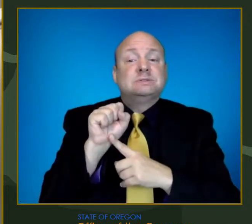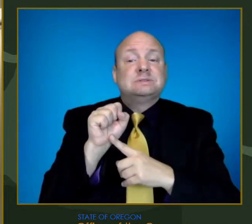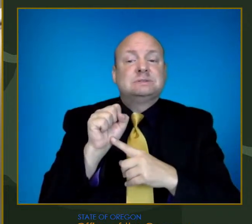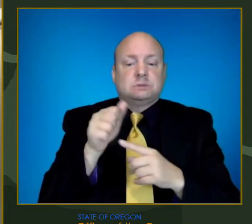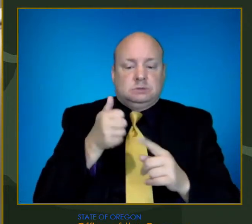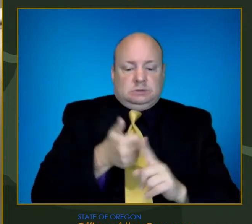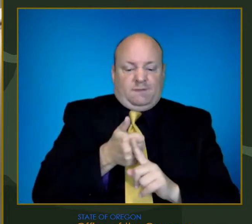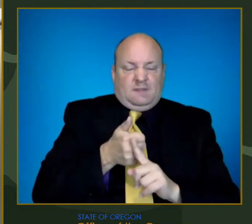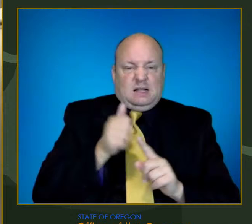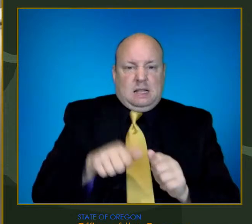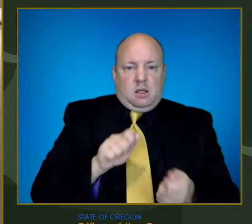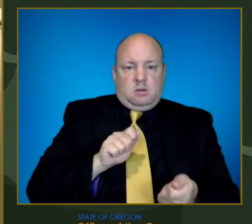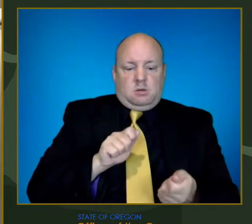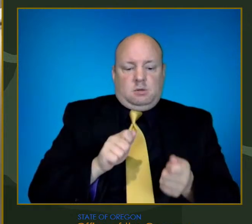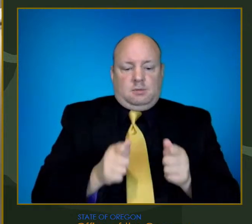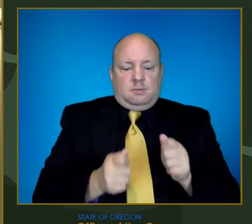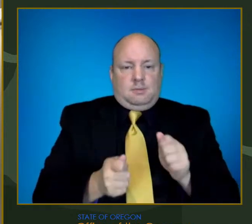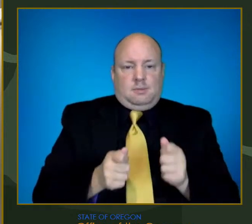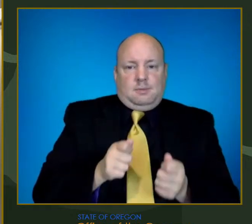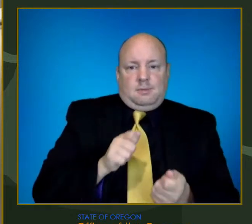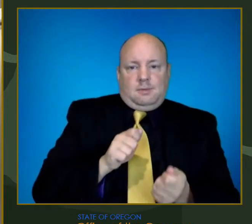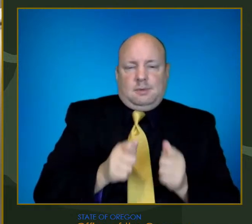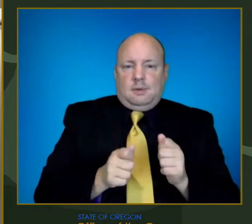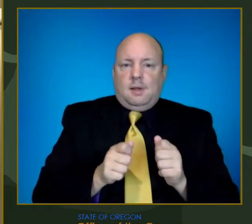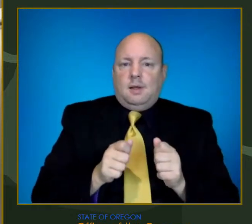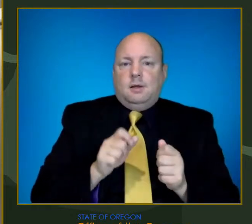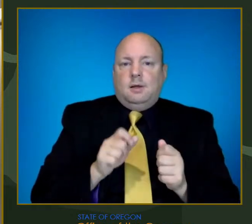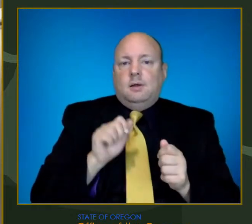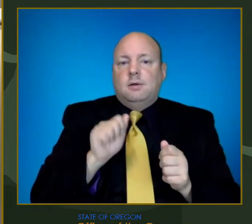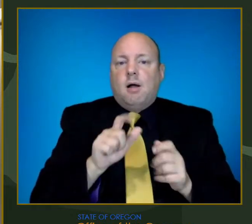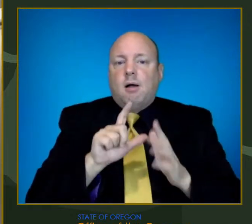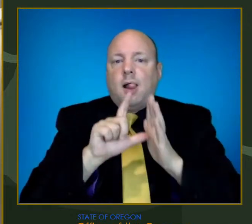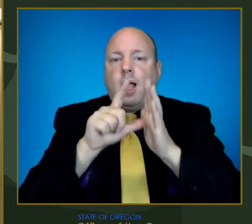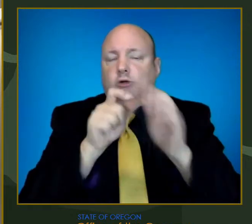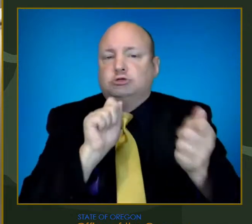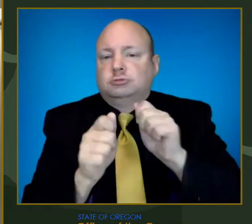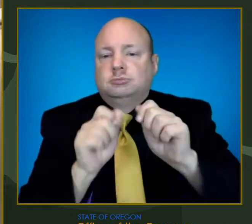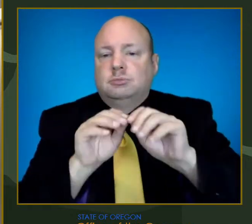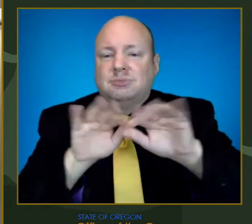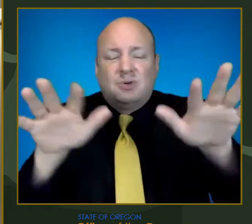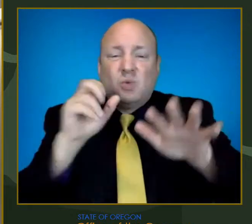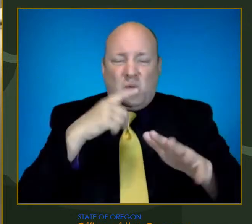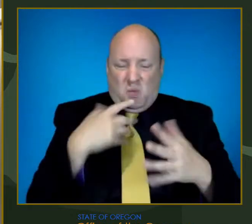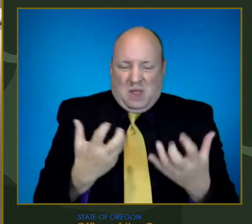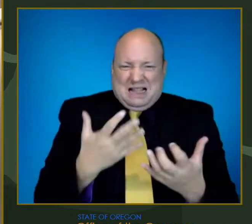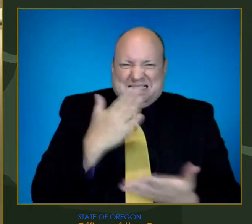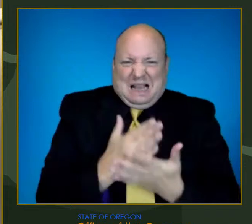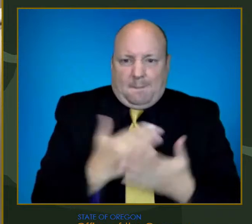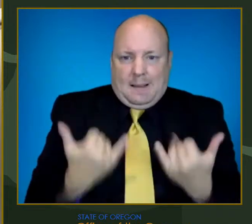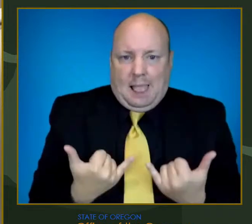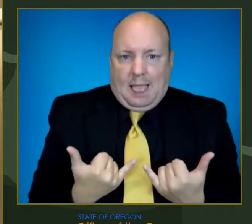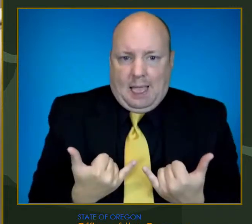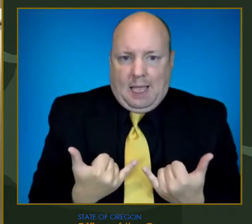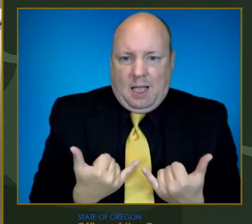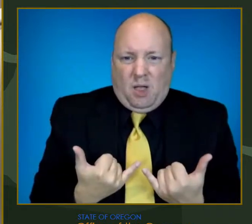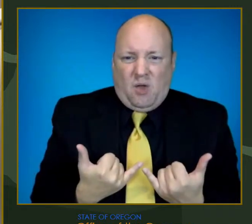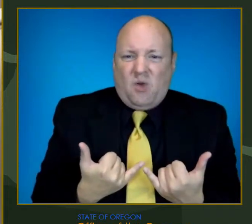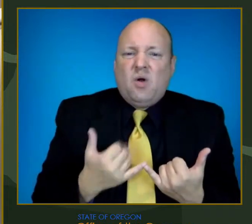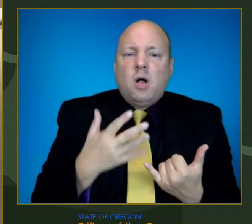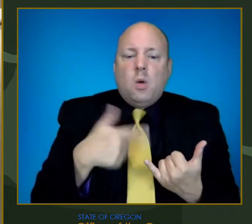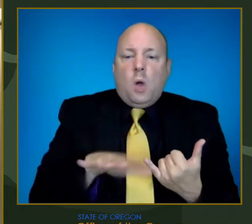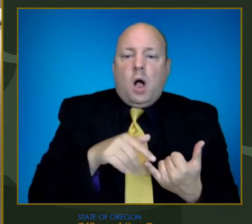evolve. And we need to stop this to prevent the next variant from coming along. So